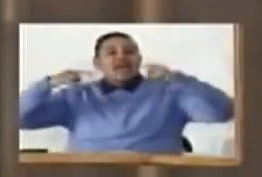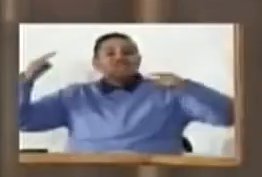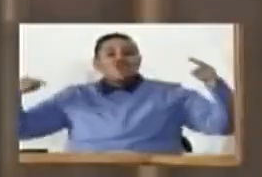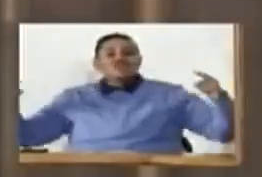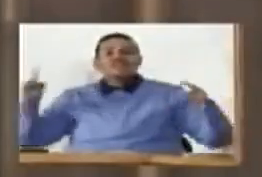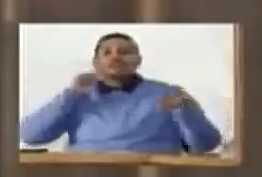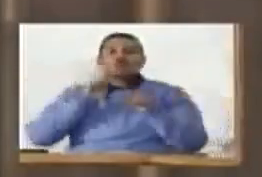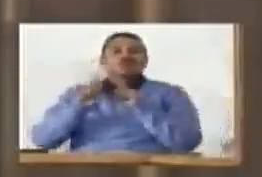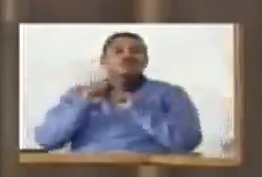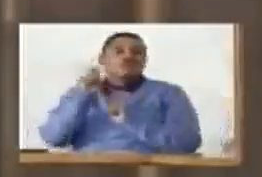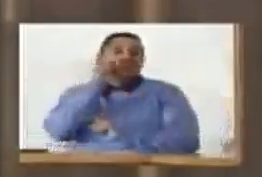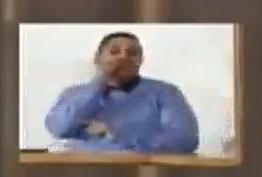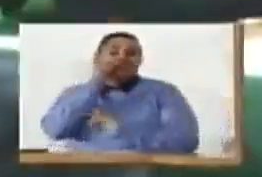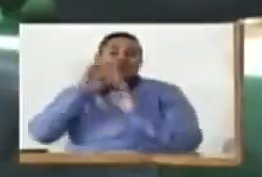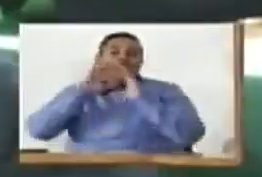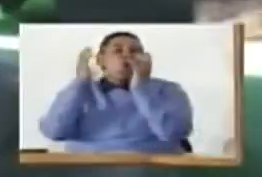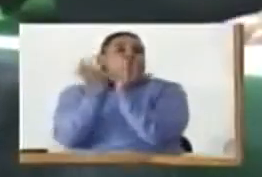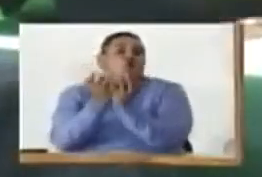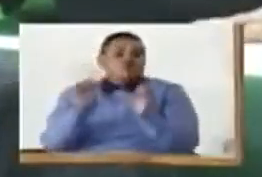worldwide.